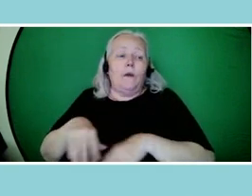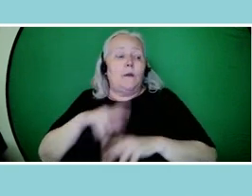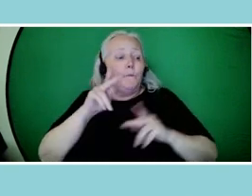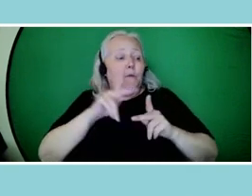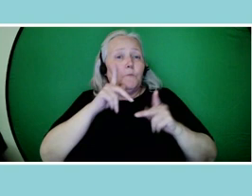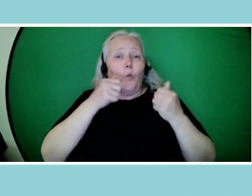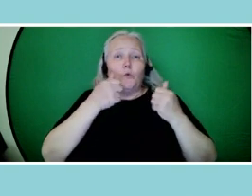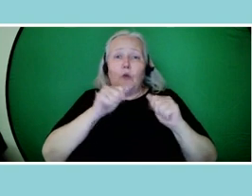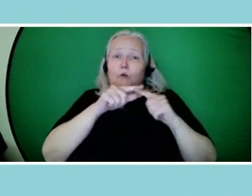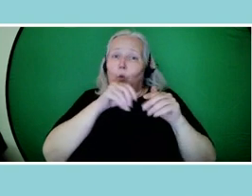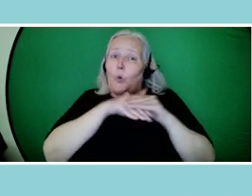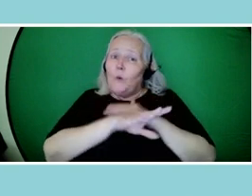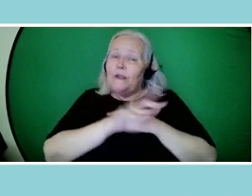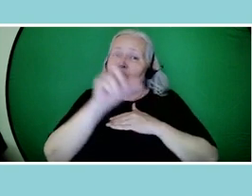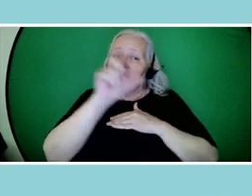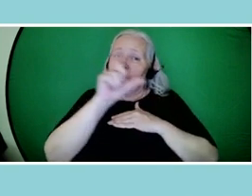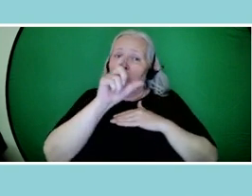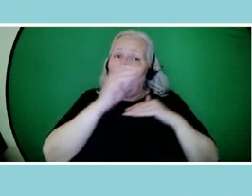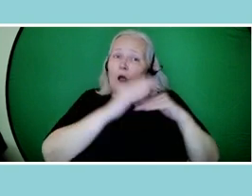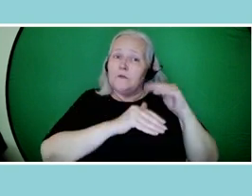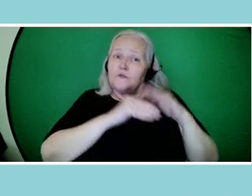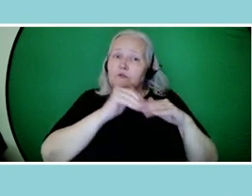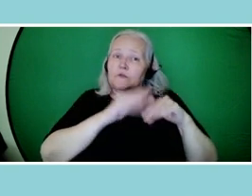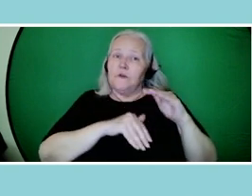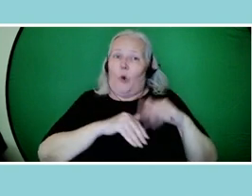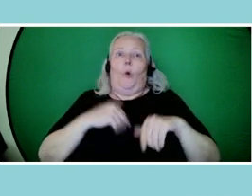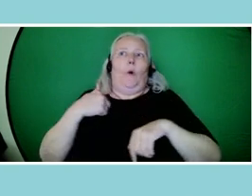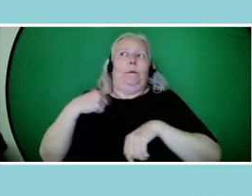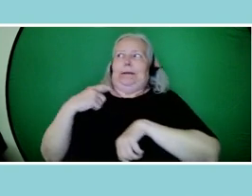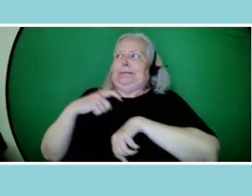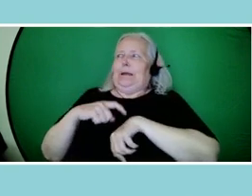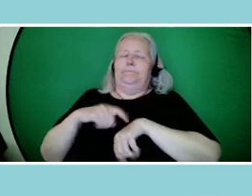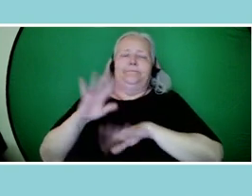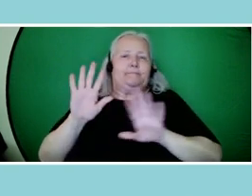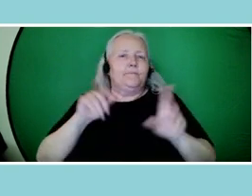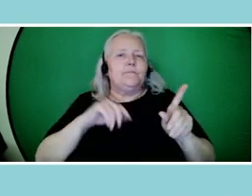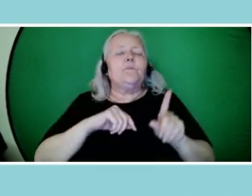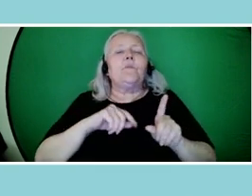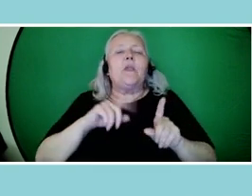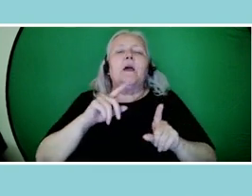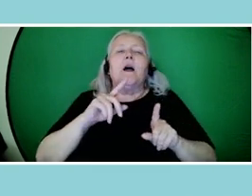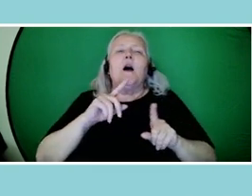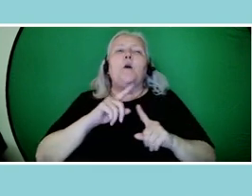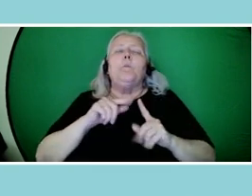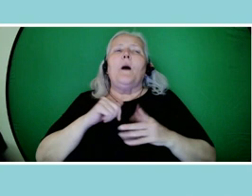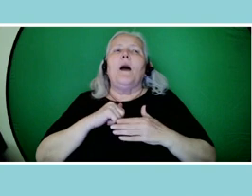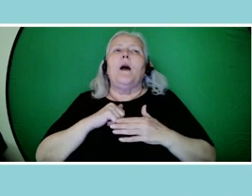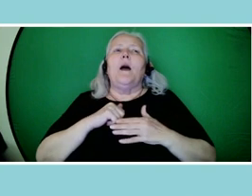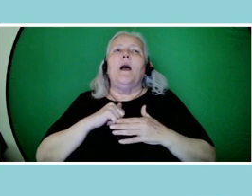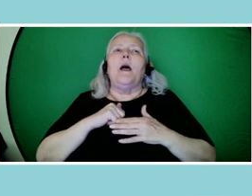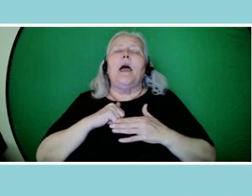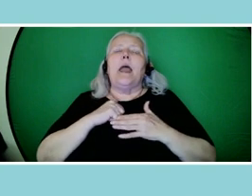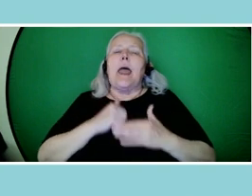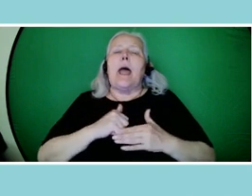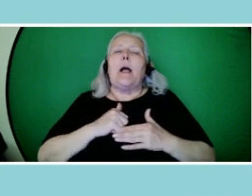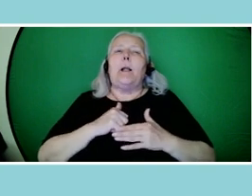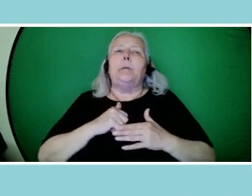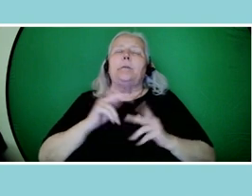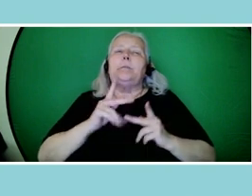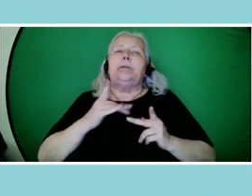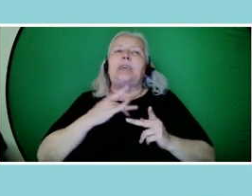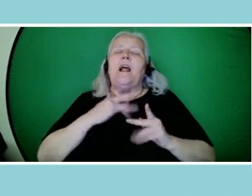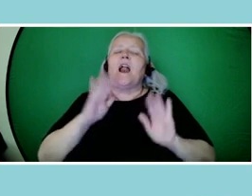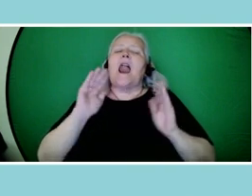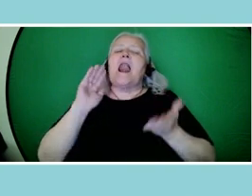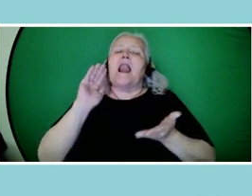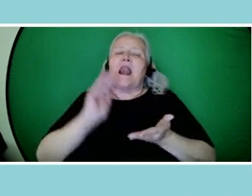feel like, that's my timer, just feel like it was something that wasn't scary, that there wasn't going to be